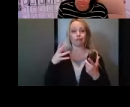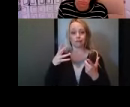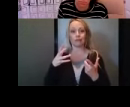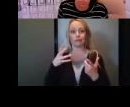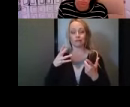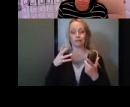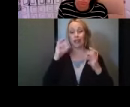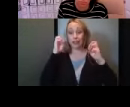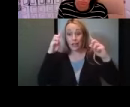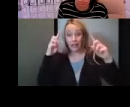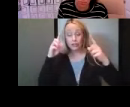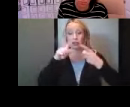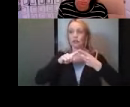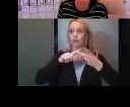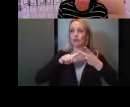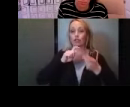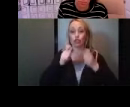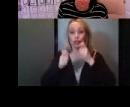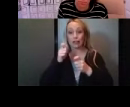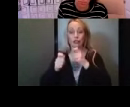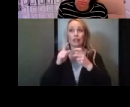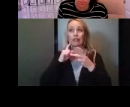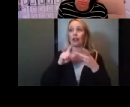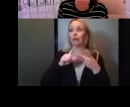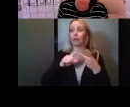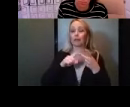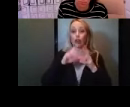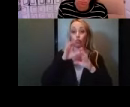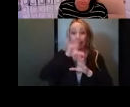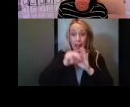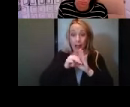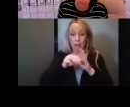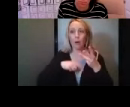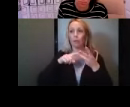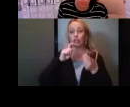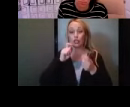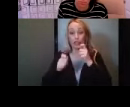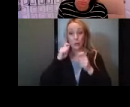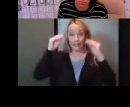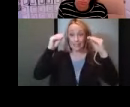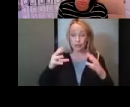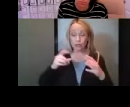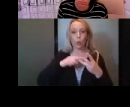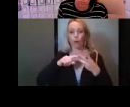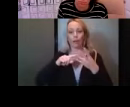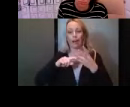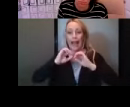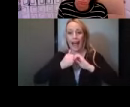the education, changes in the curriculum or the teacher or the way that they're being taught.